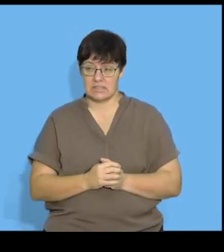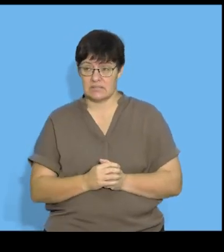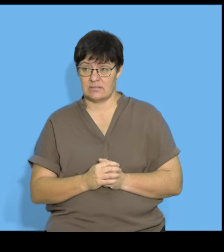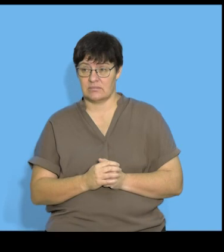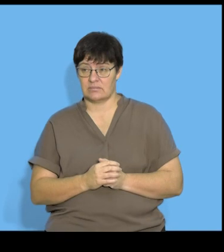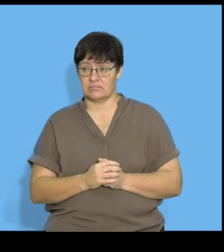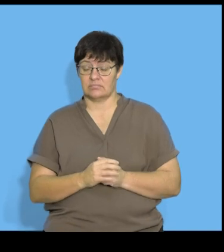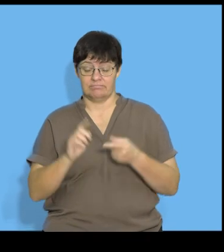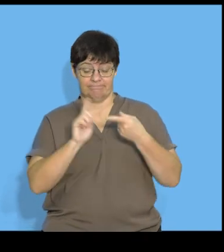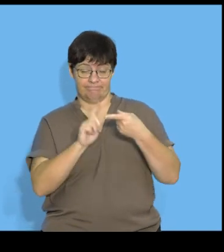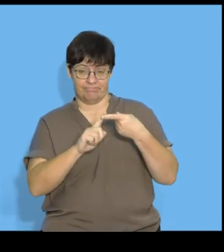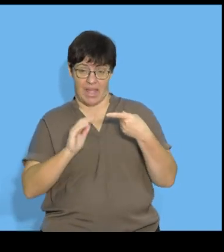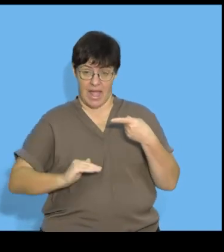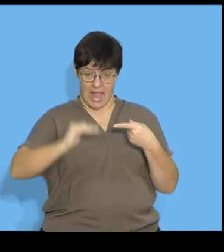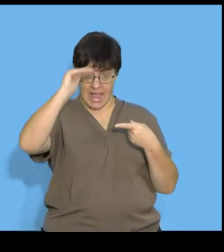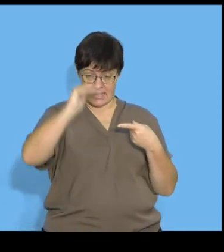height,